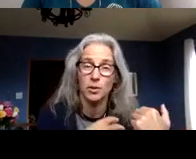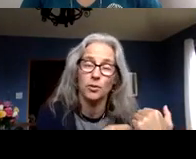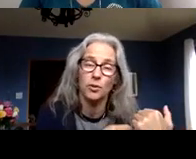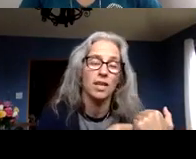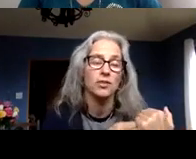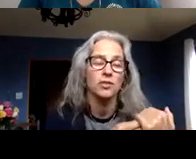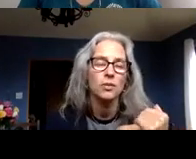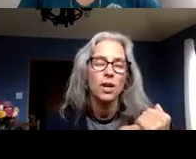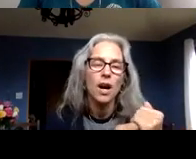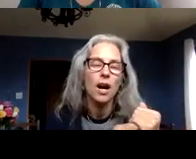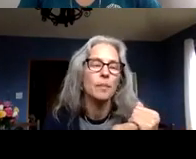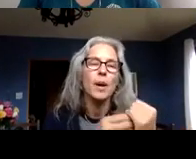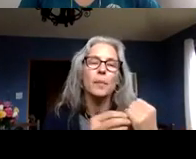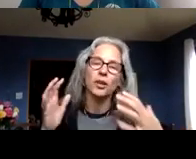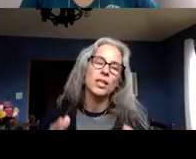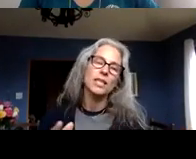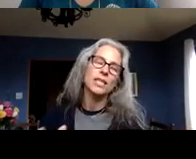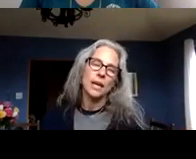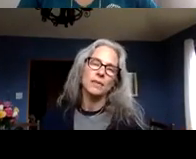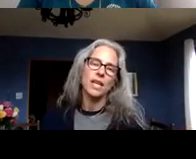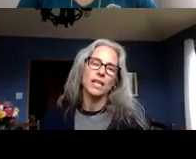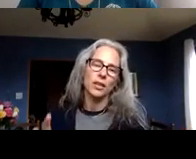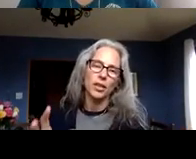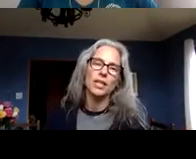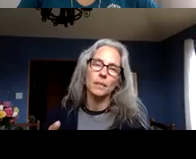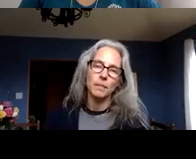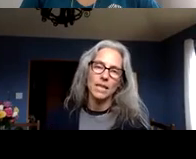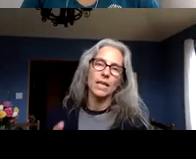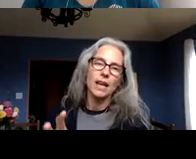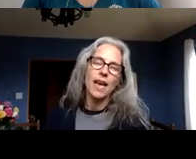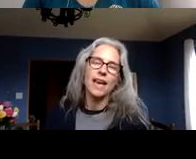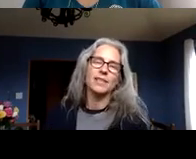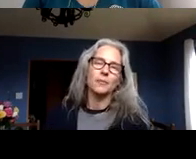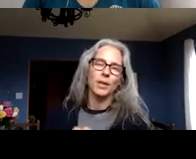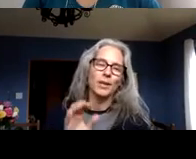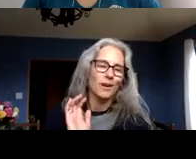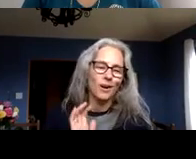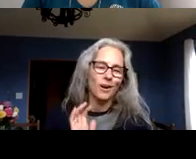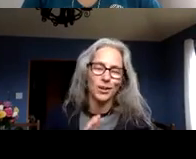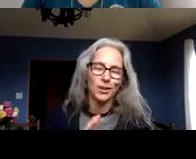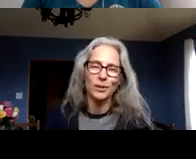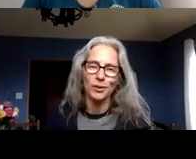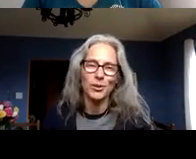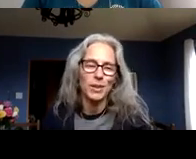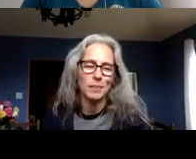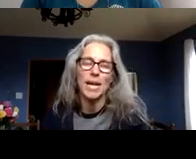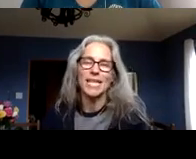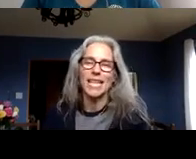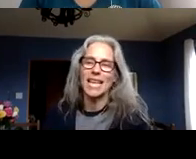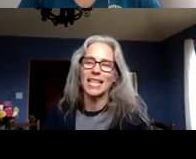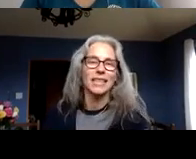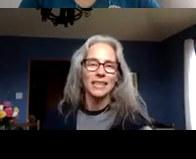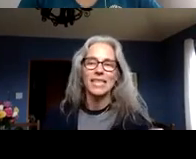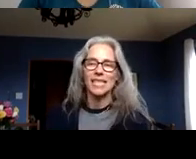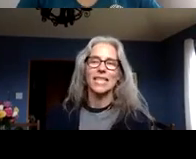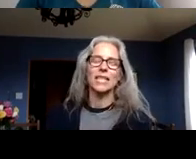questions we don't know the answers to. But they're in the same type of setting. They're in a meet and we are using a virtual space